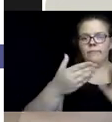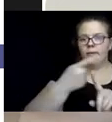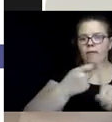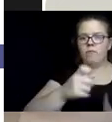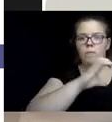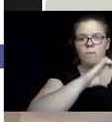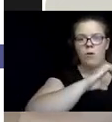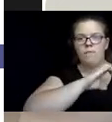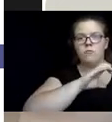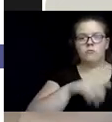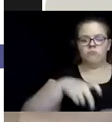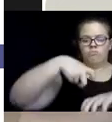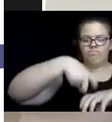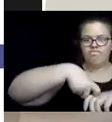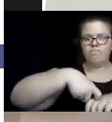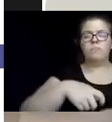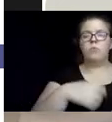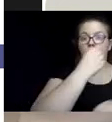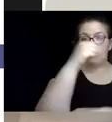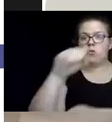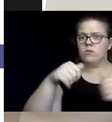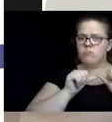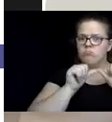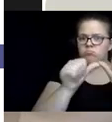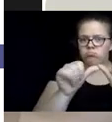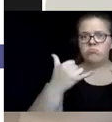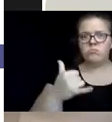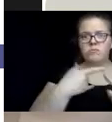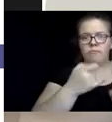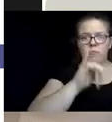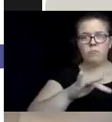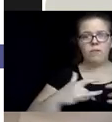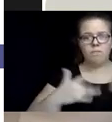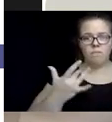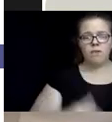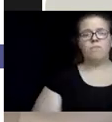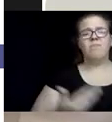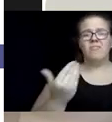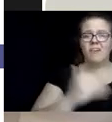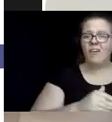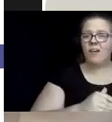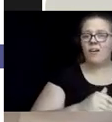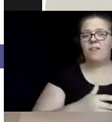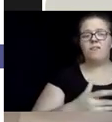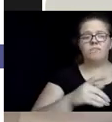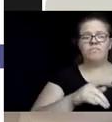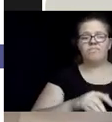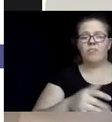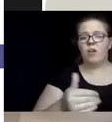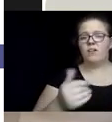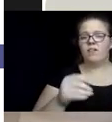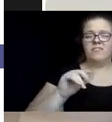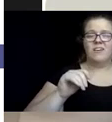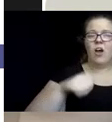Protests continue today over that event. And yet, this was yet another incident that highlighted the ongoing systemic racism in our